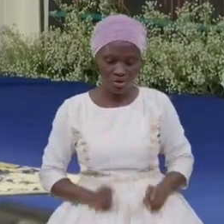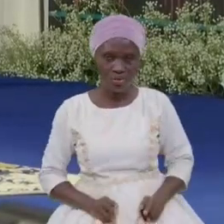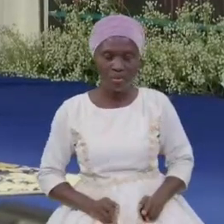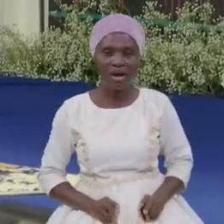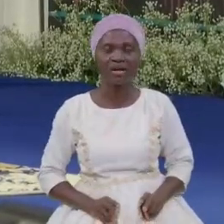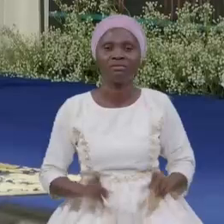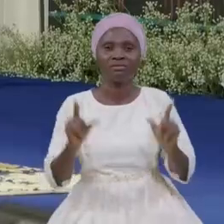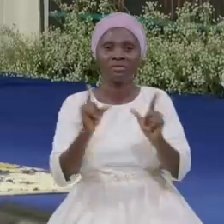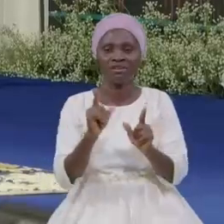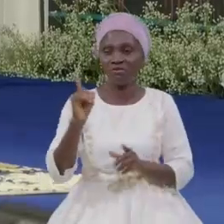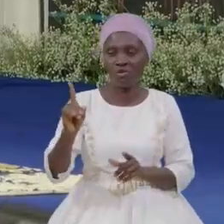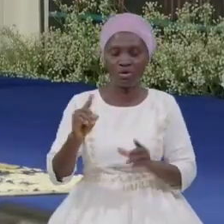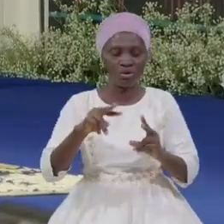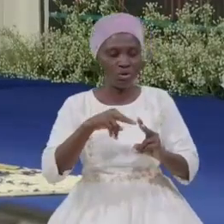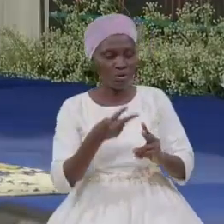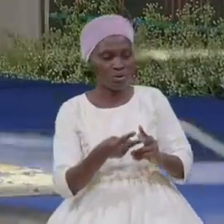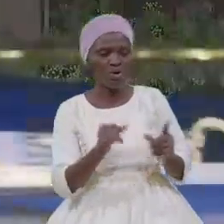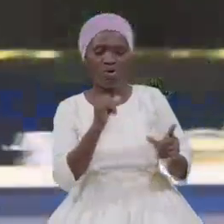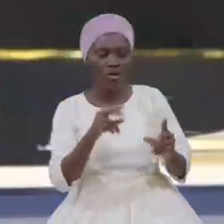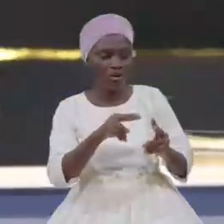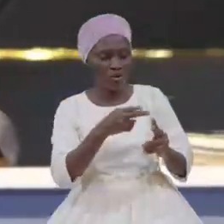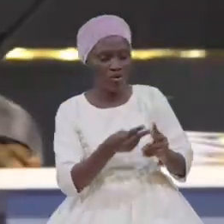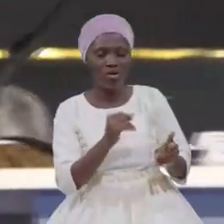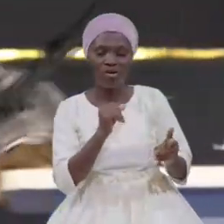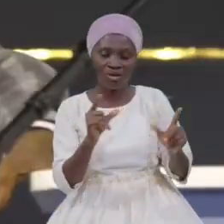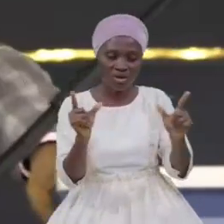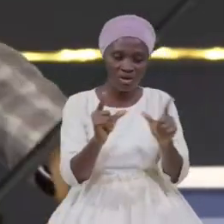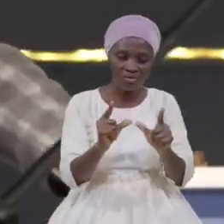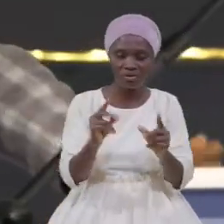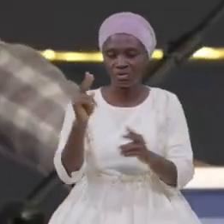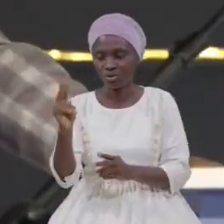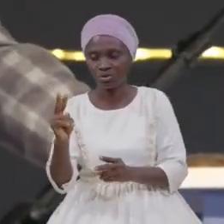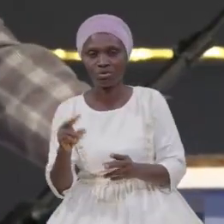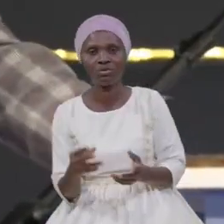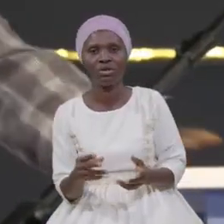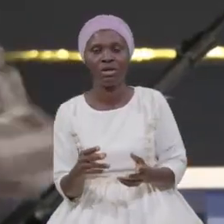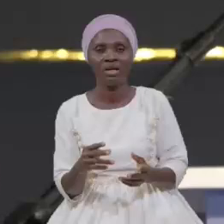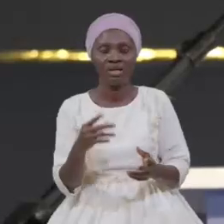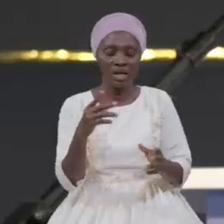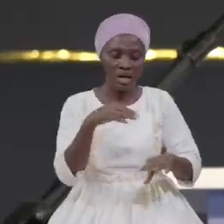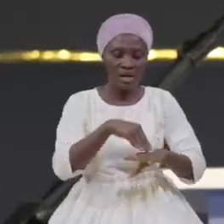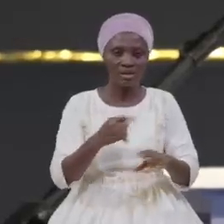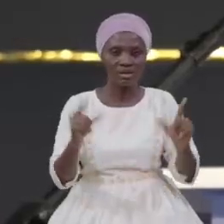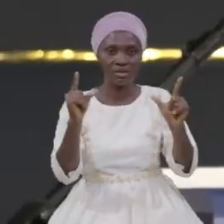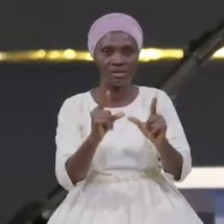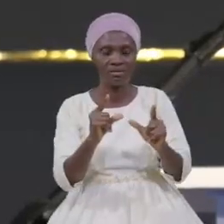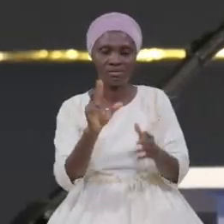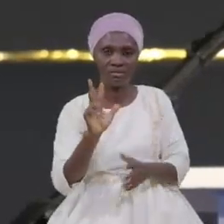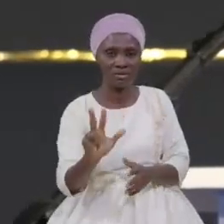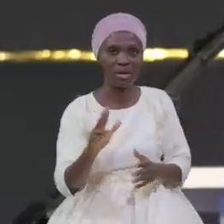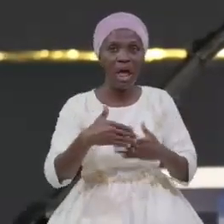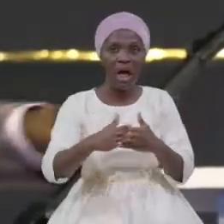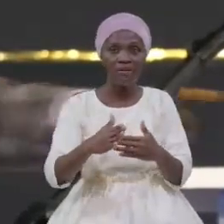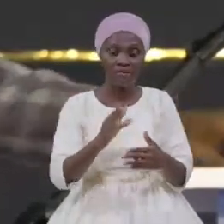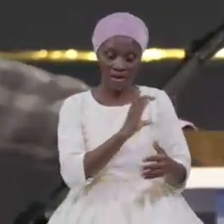time, category three, after Christ rose from the dead, we cannot